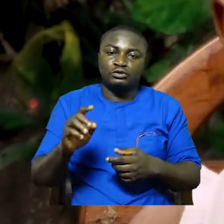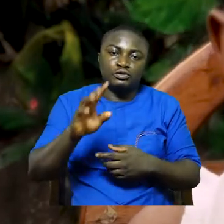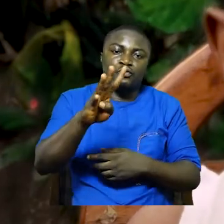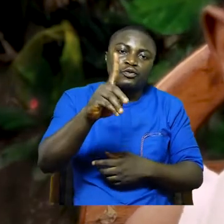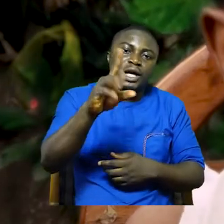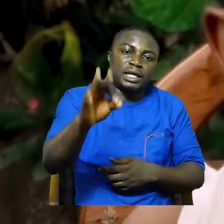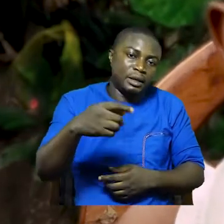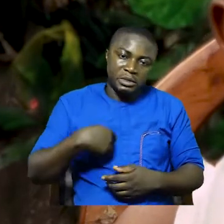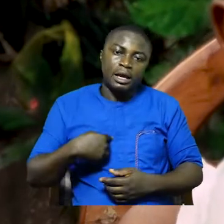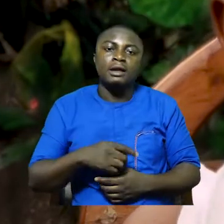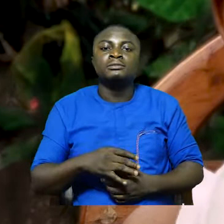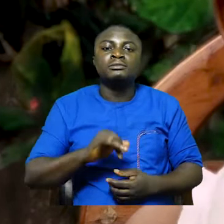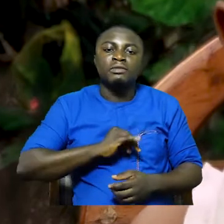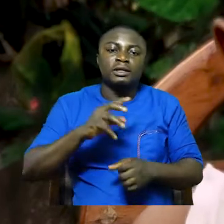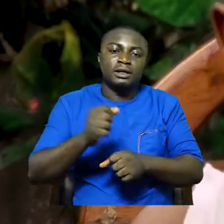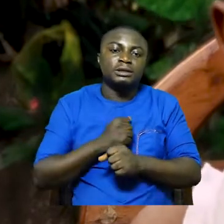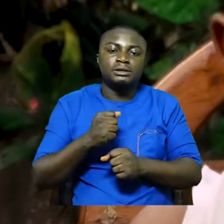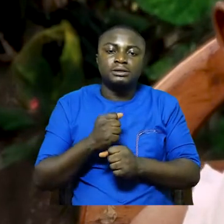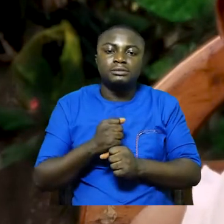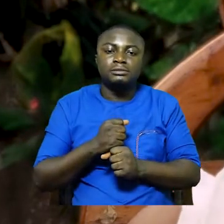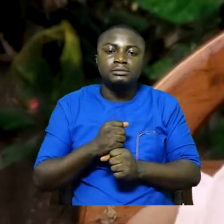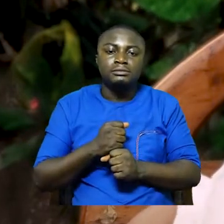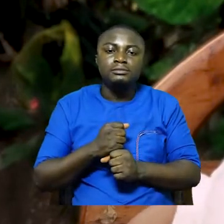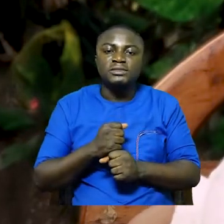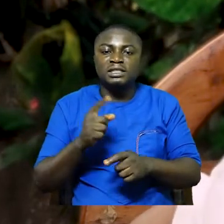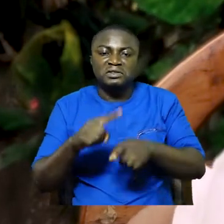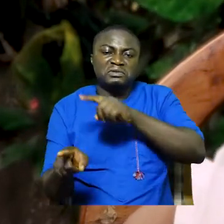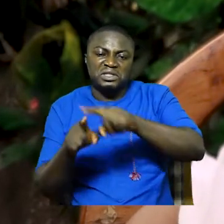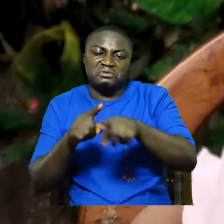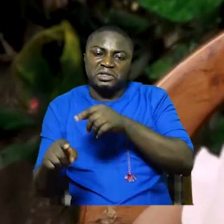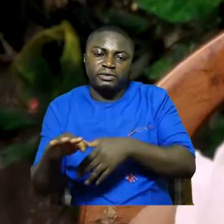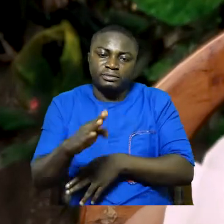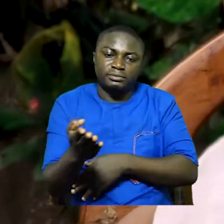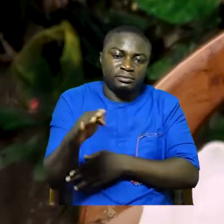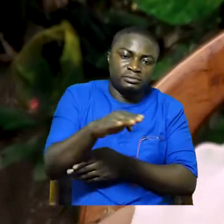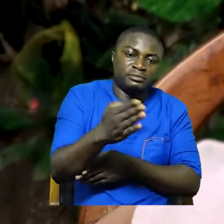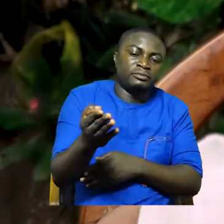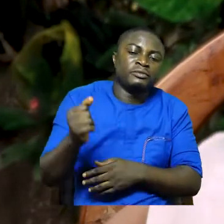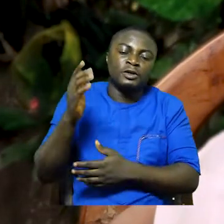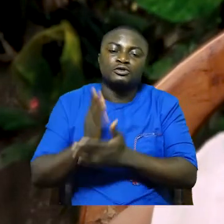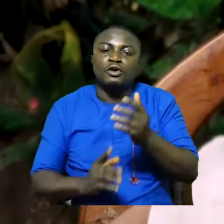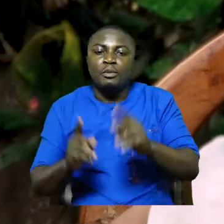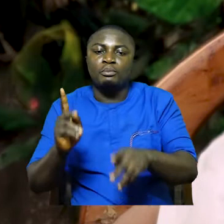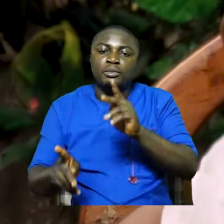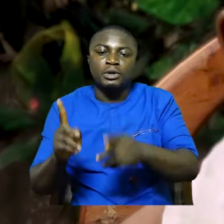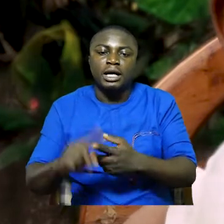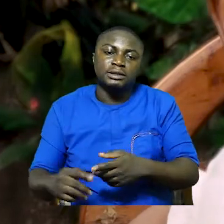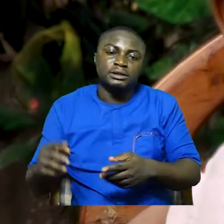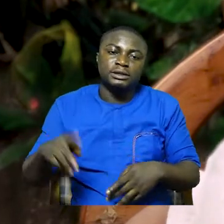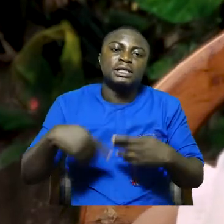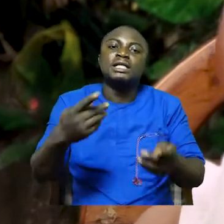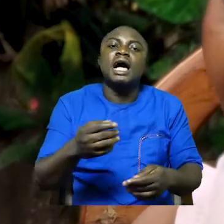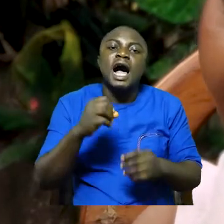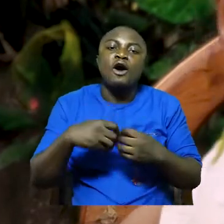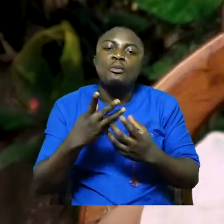to scam me because I keep getting all sorts of tactics. You know, when somebody is coming